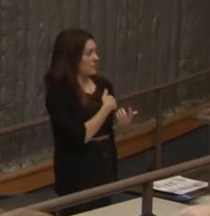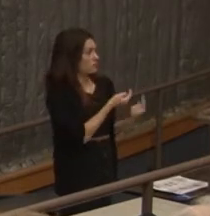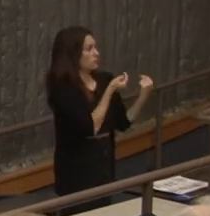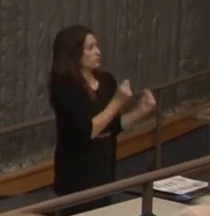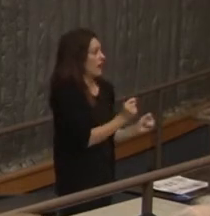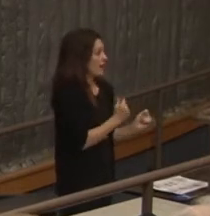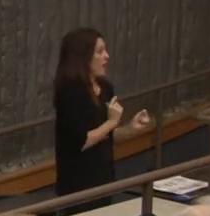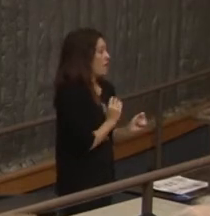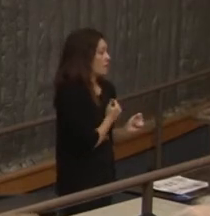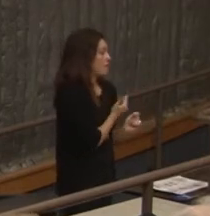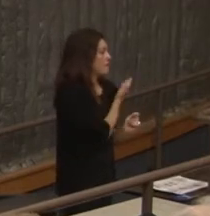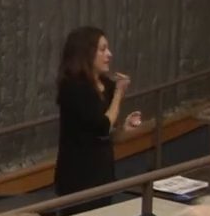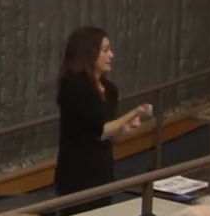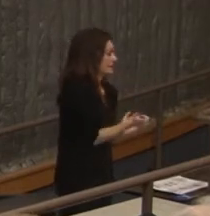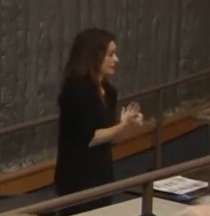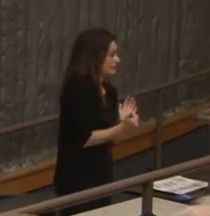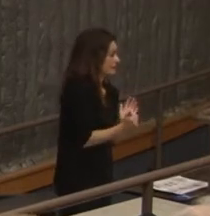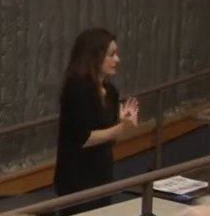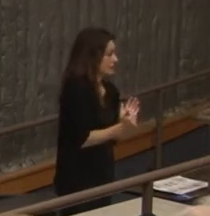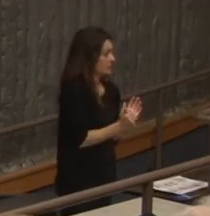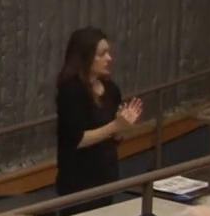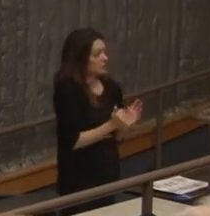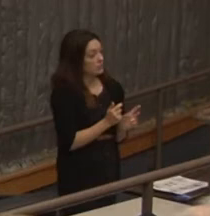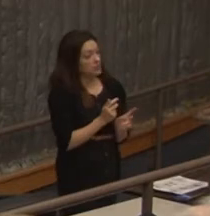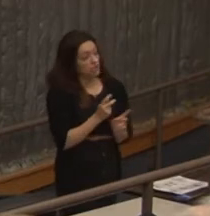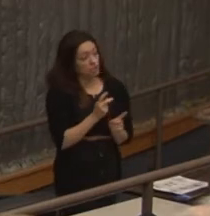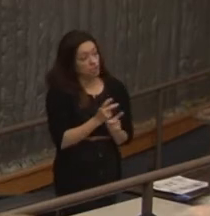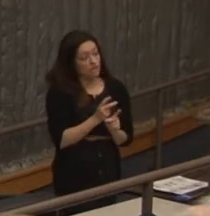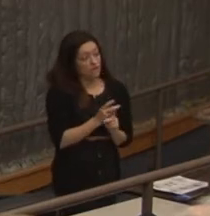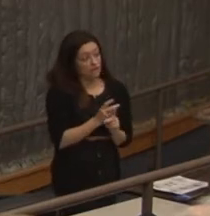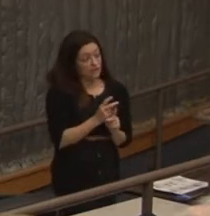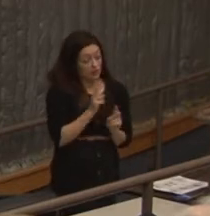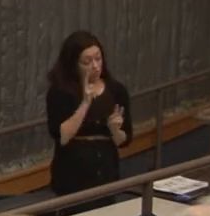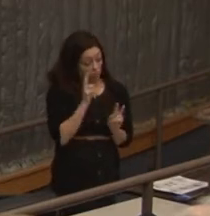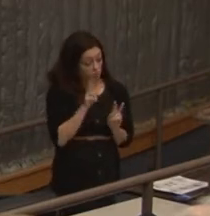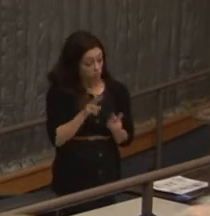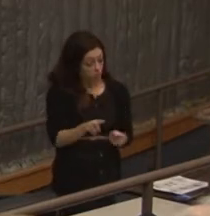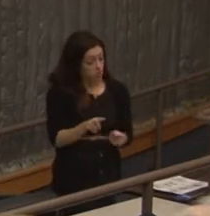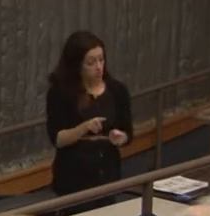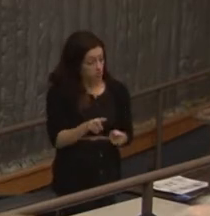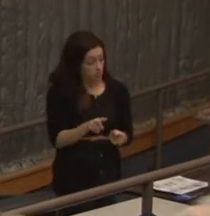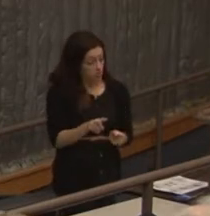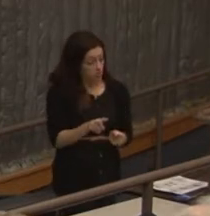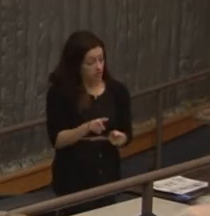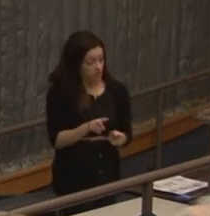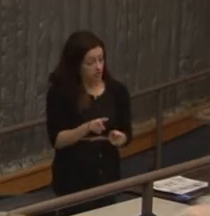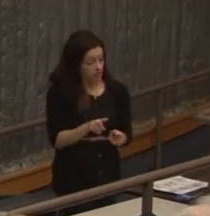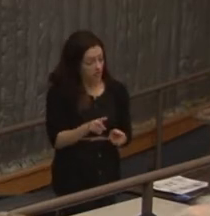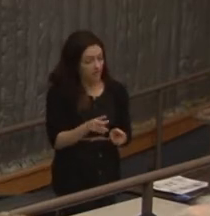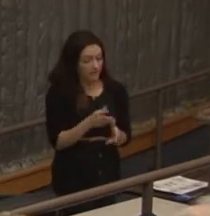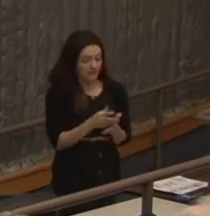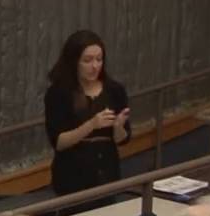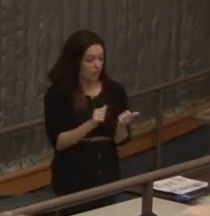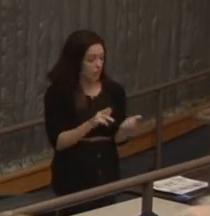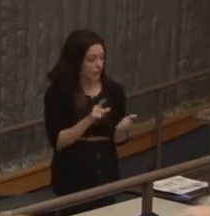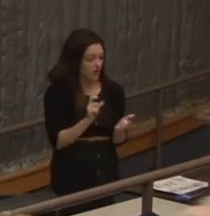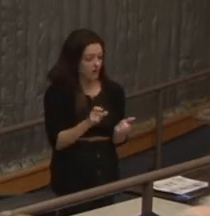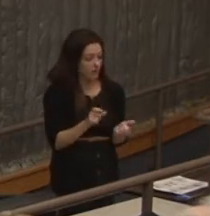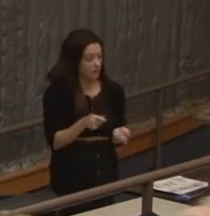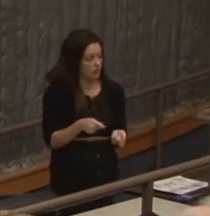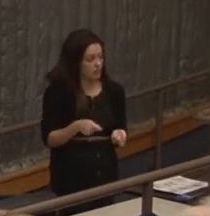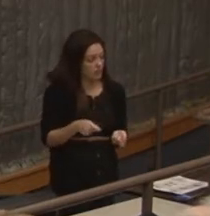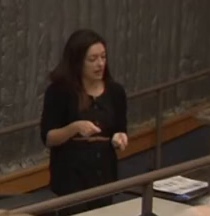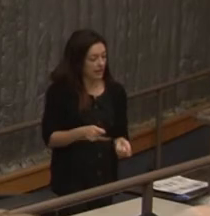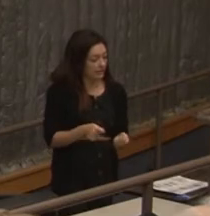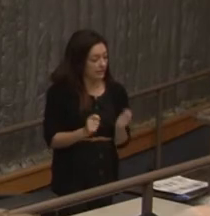it. Look as carefully as you can, this arrow says, in some way, excavate or reconstruct what